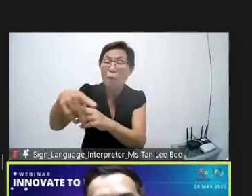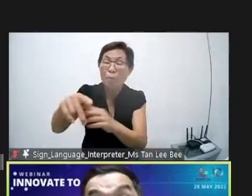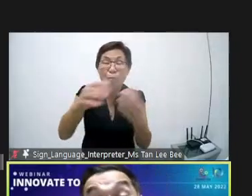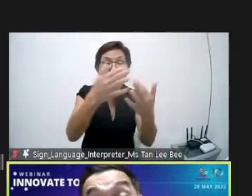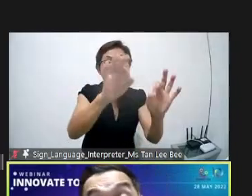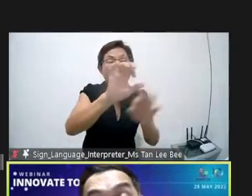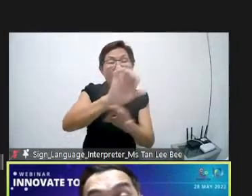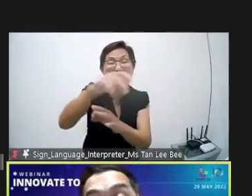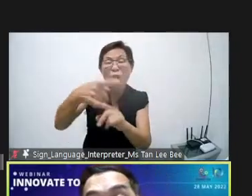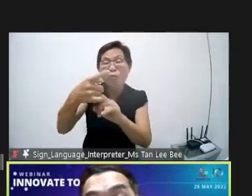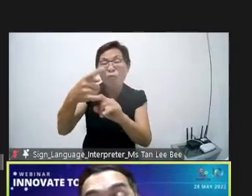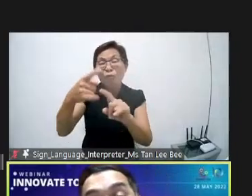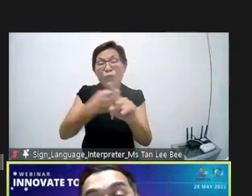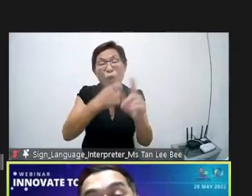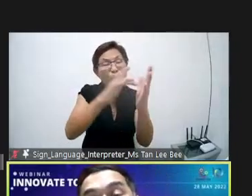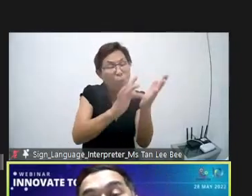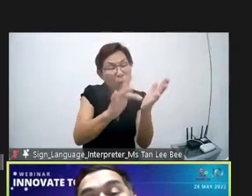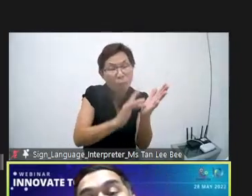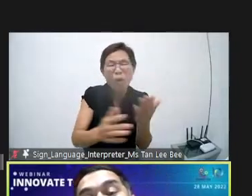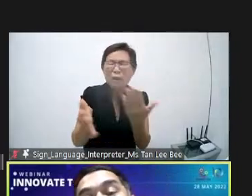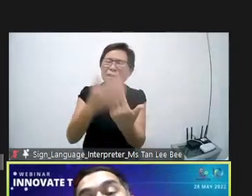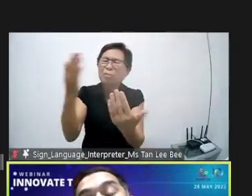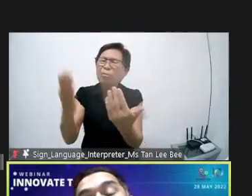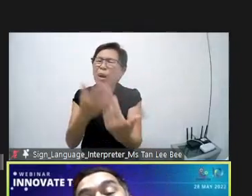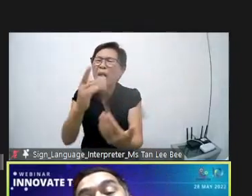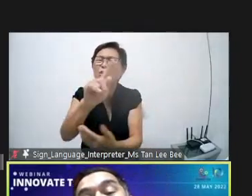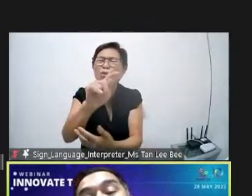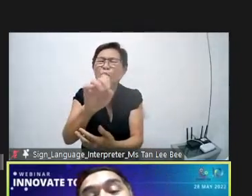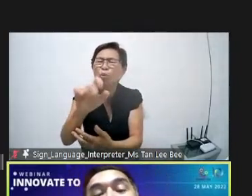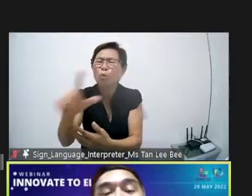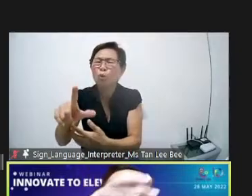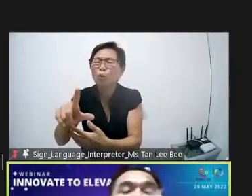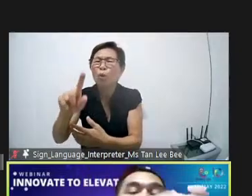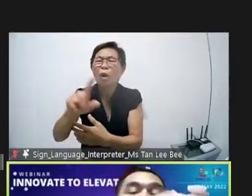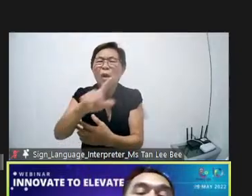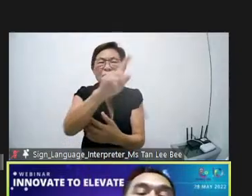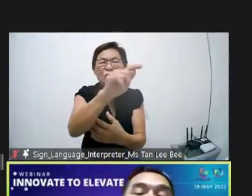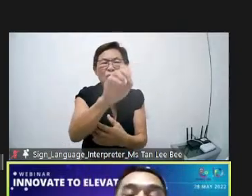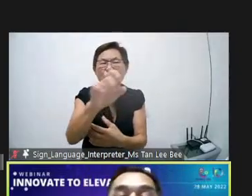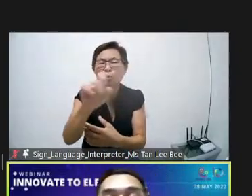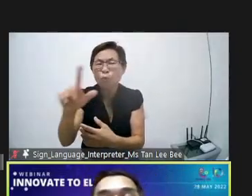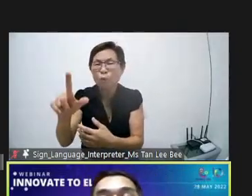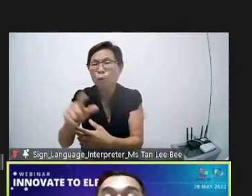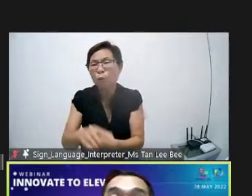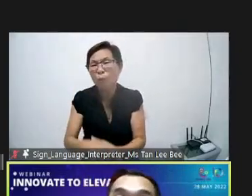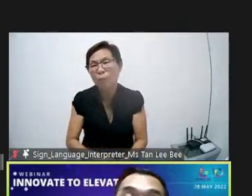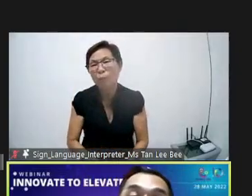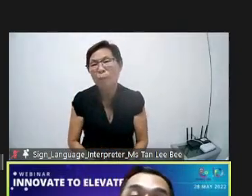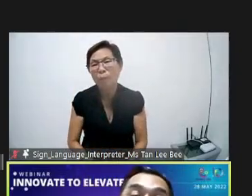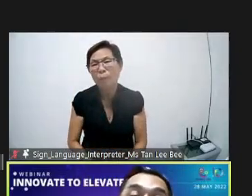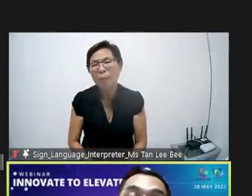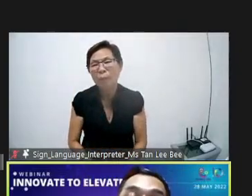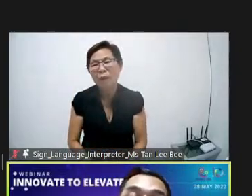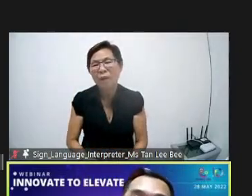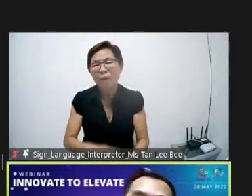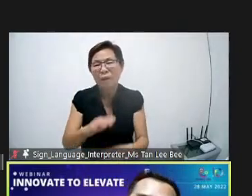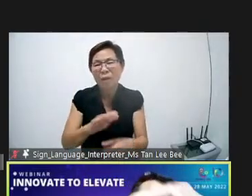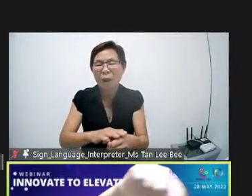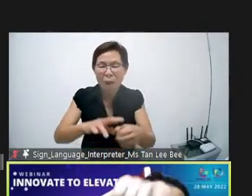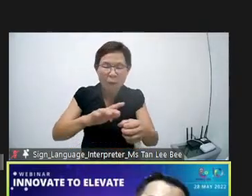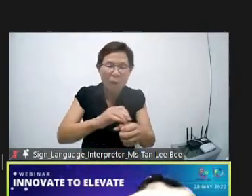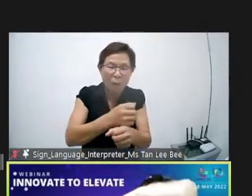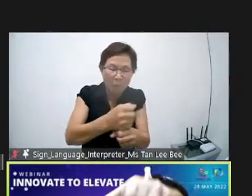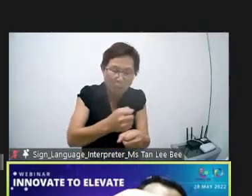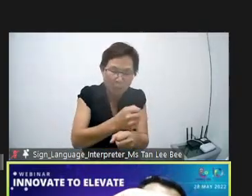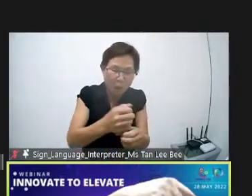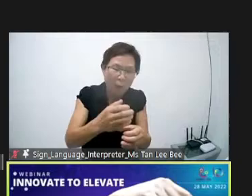of tools, very simple tools, just to place on top of the condensed milk, so that condensed milk, once we open